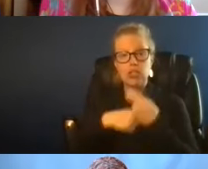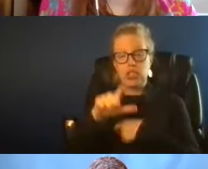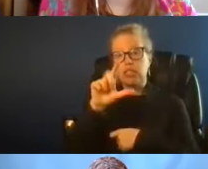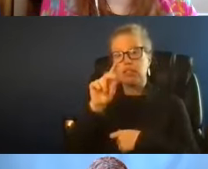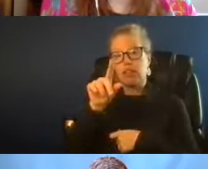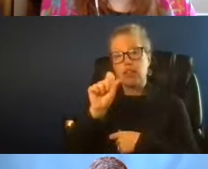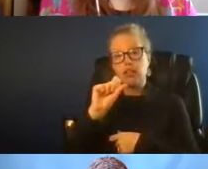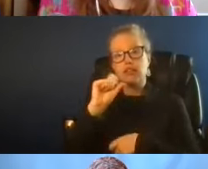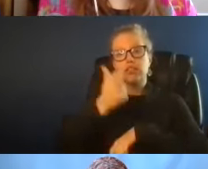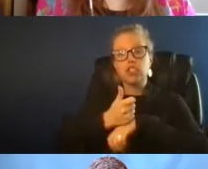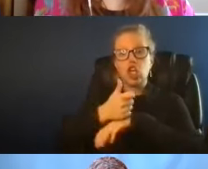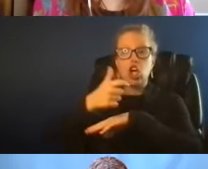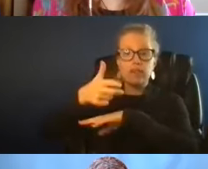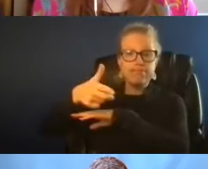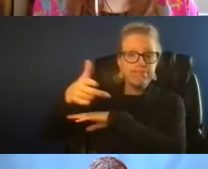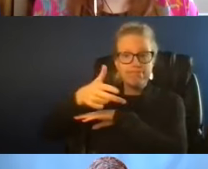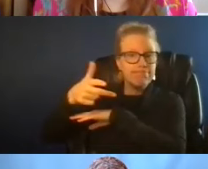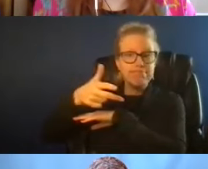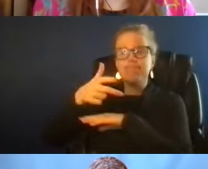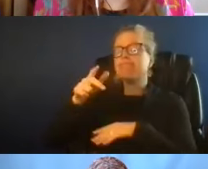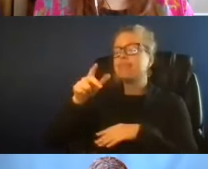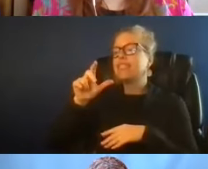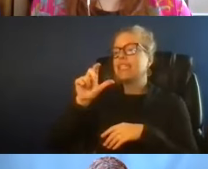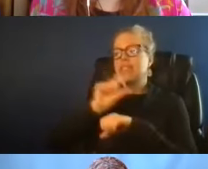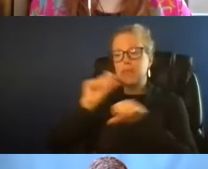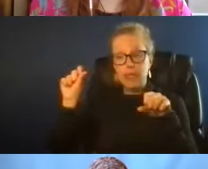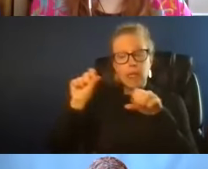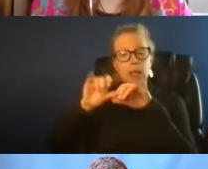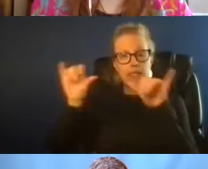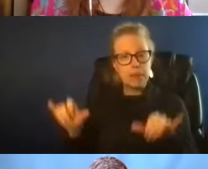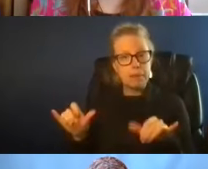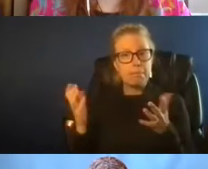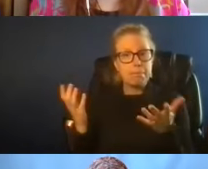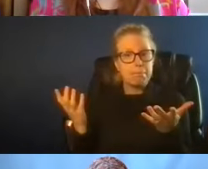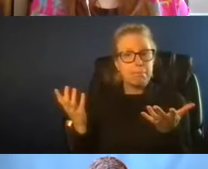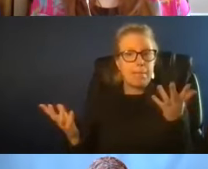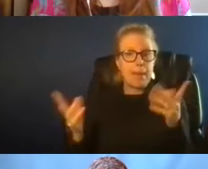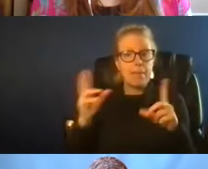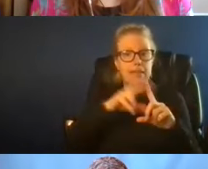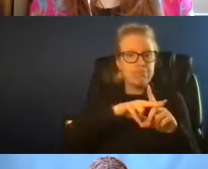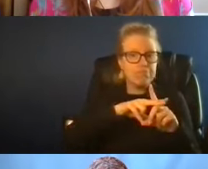security system. These are some things that might work and might not be applicable to others.